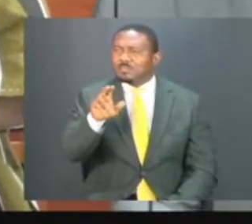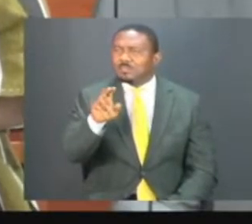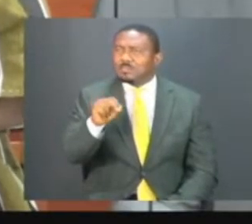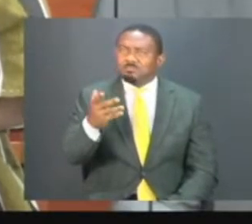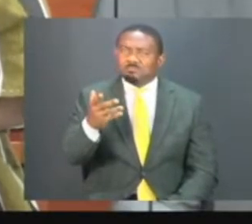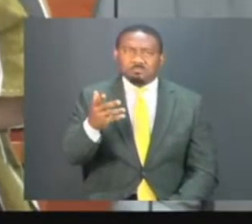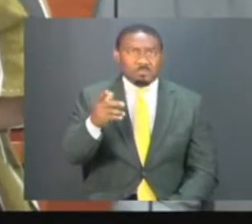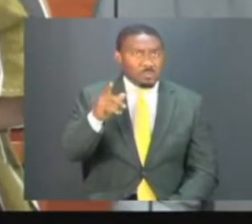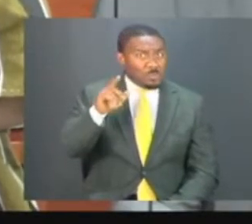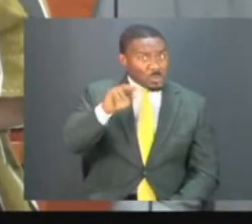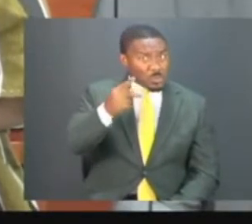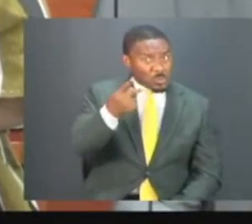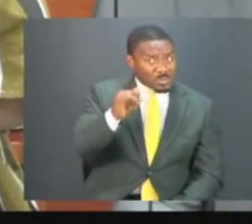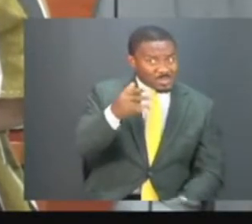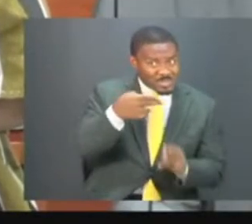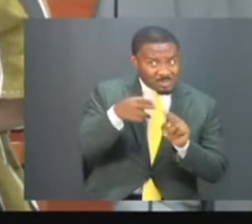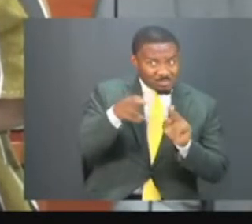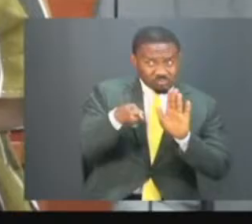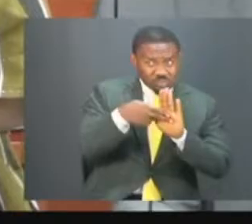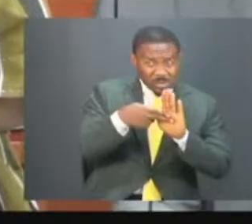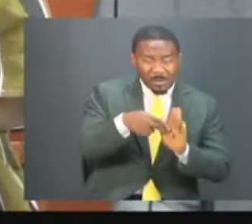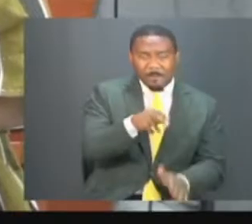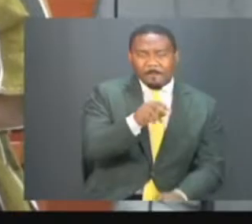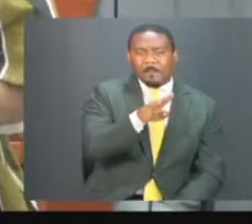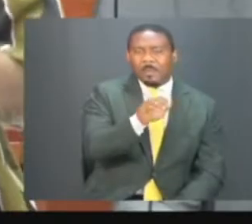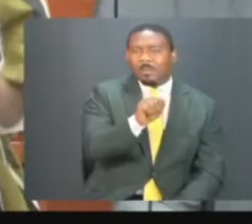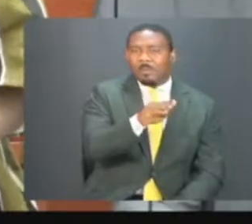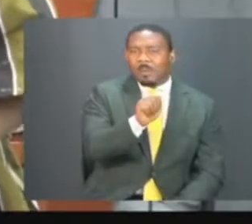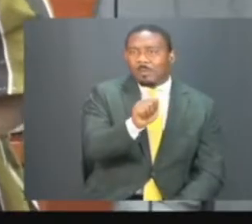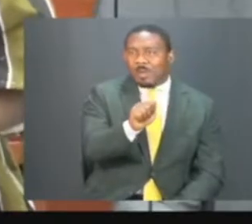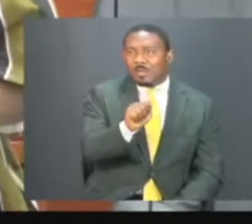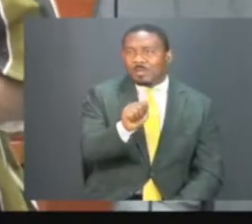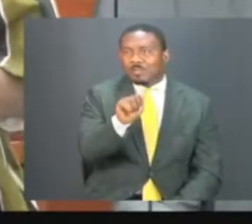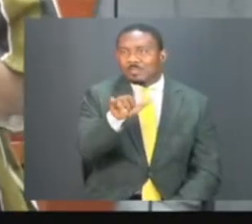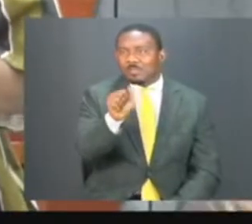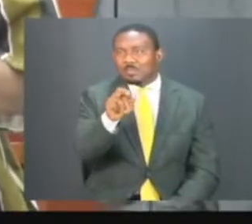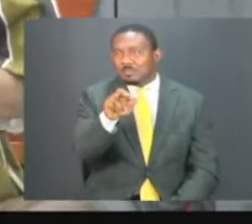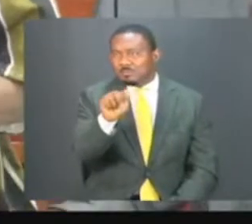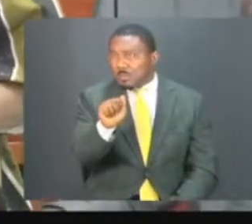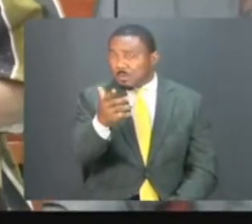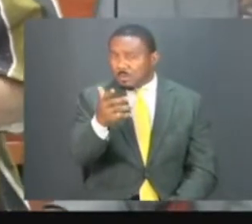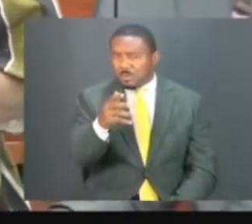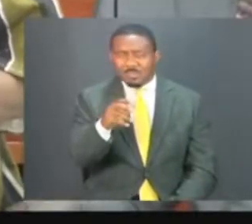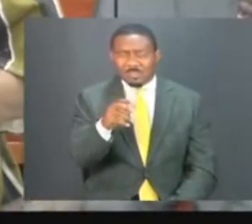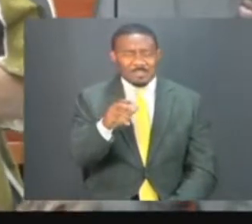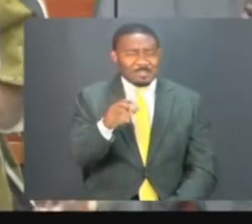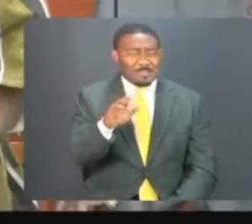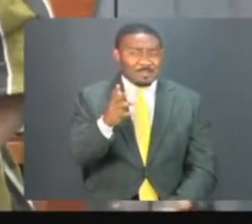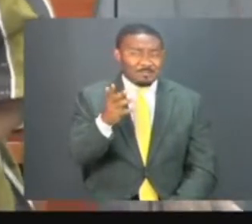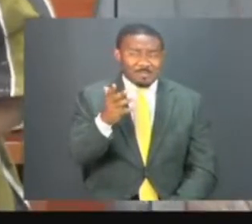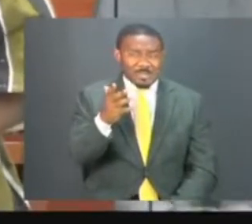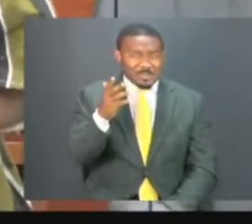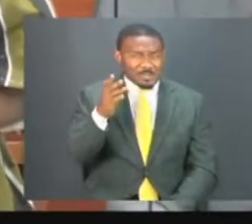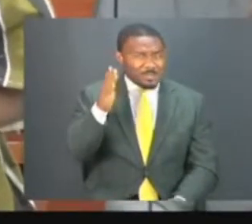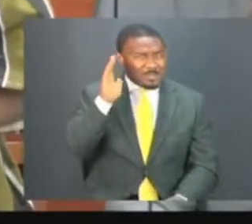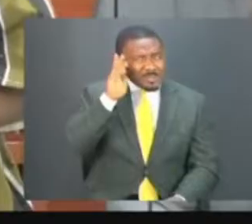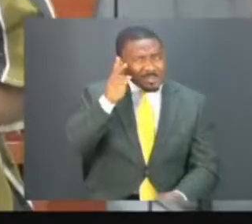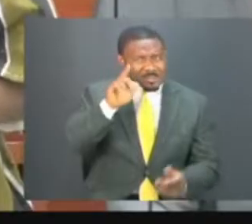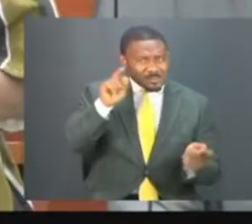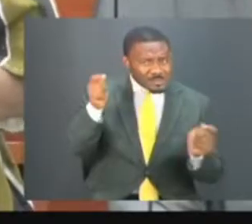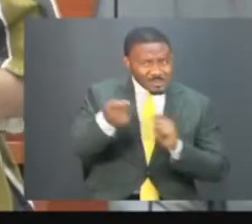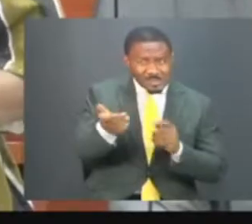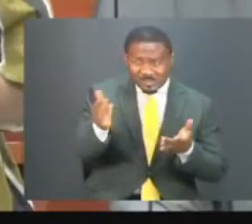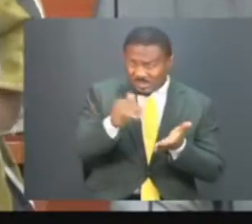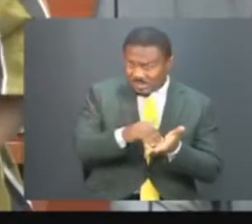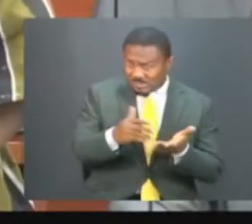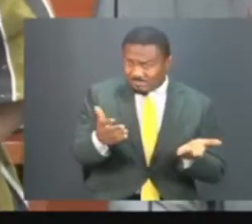whether there was a mistake or it was changed. It was changed again. It